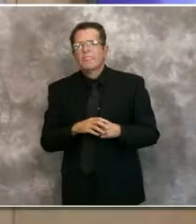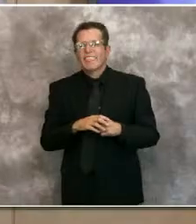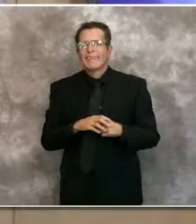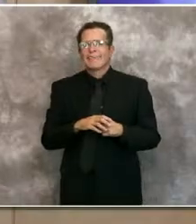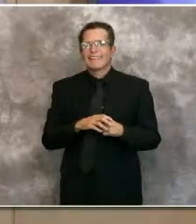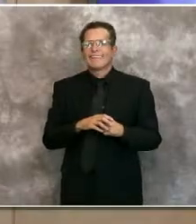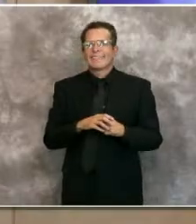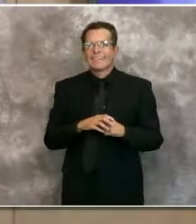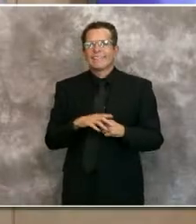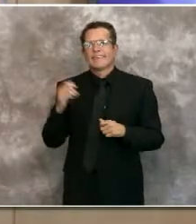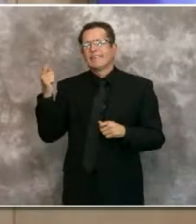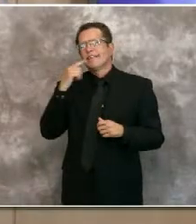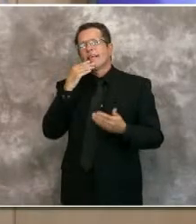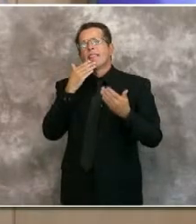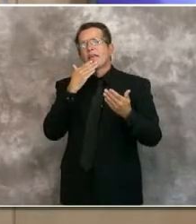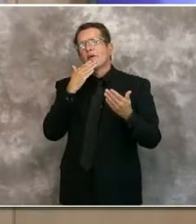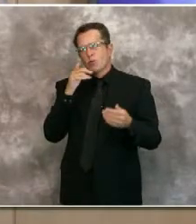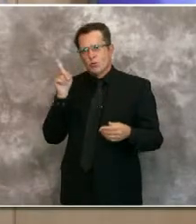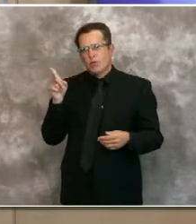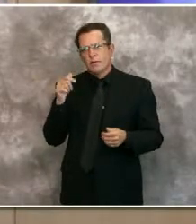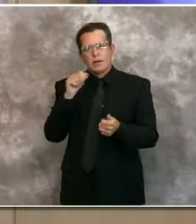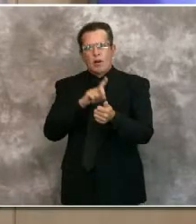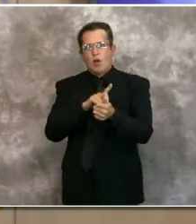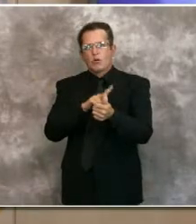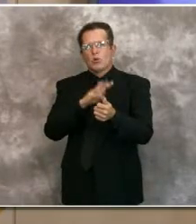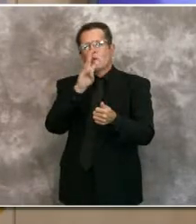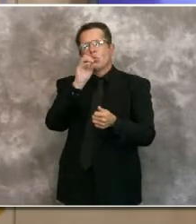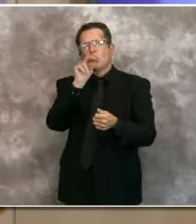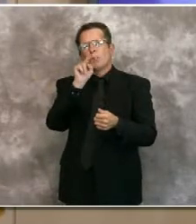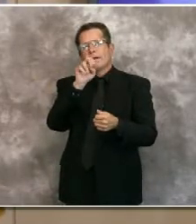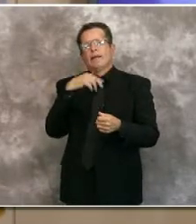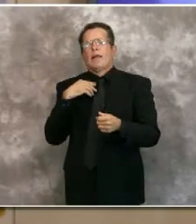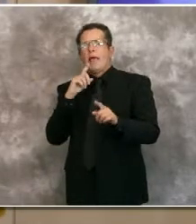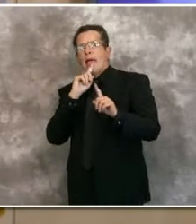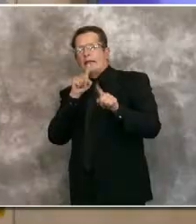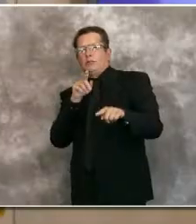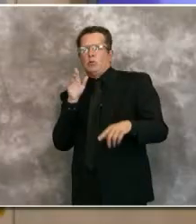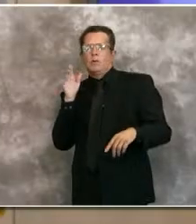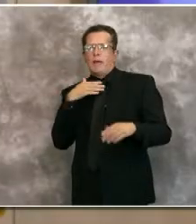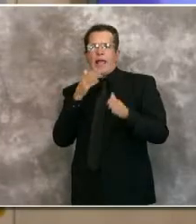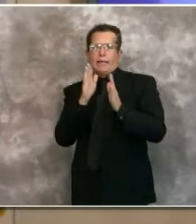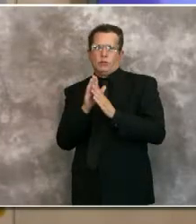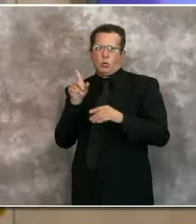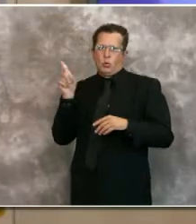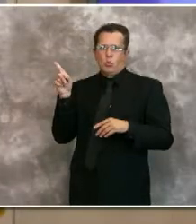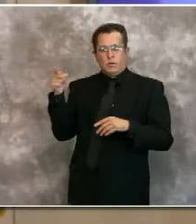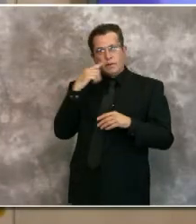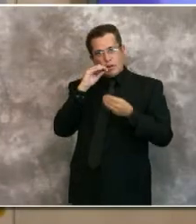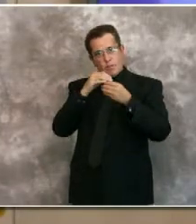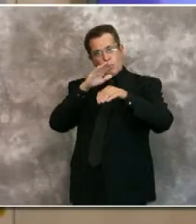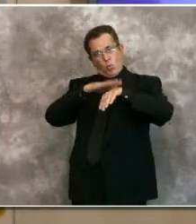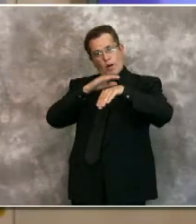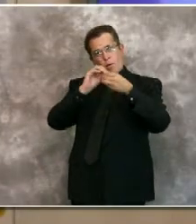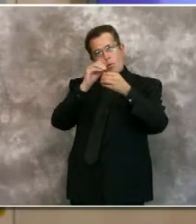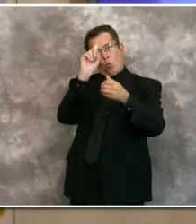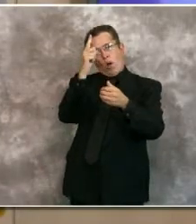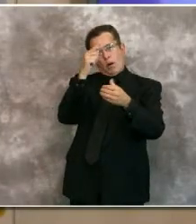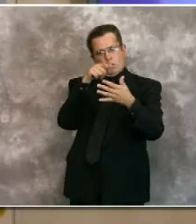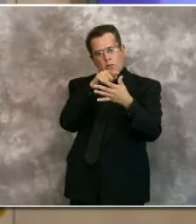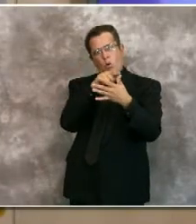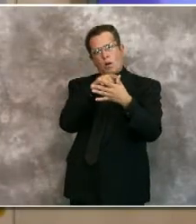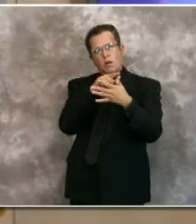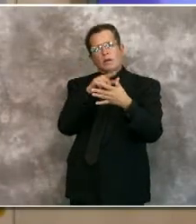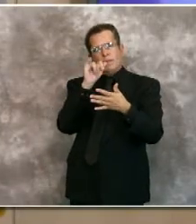Hi there, thanks for taking my call. I think this is for Dr. Wooten. So you talked a lot about trigger number one and